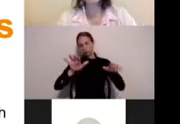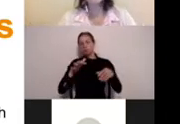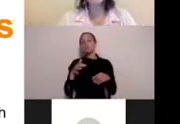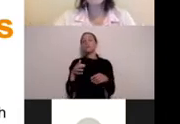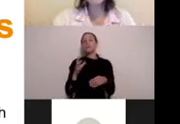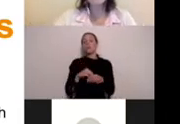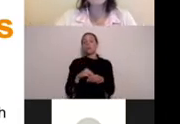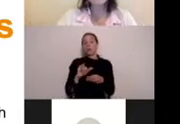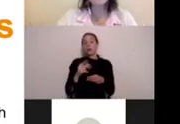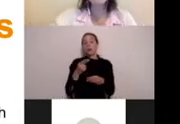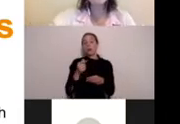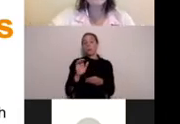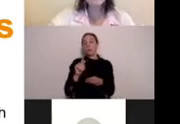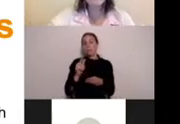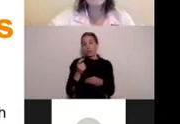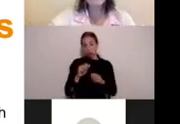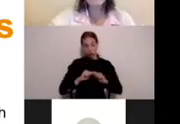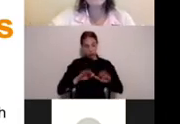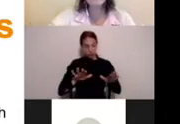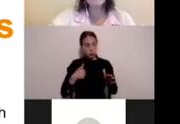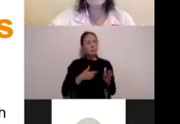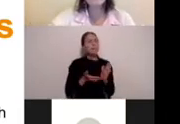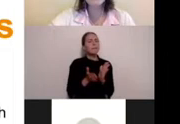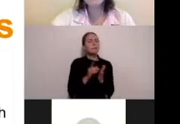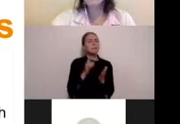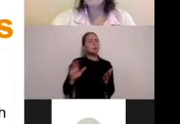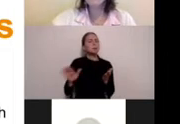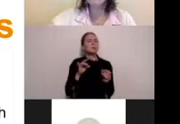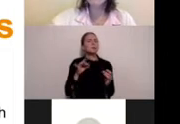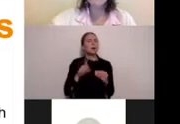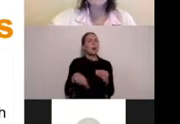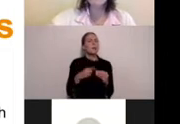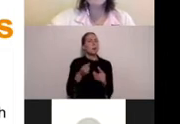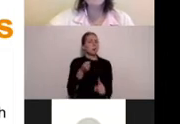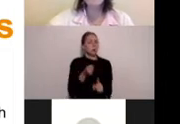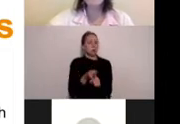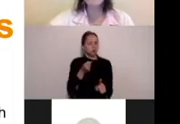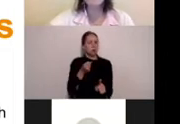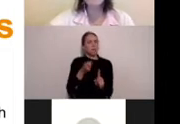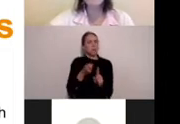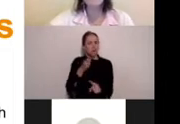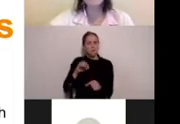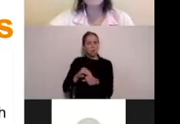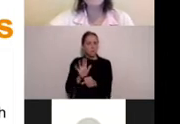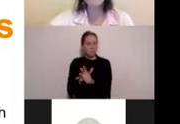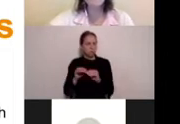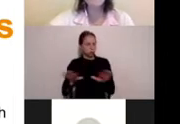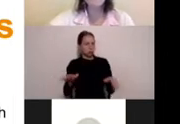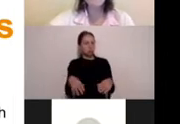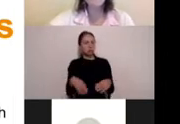provide us with feedback about the impact of COVID-19. On the right-hand side of the slide, we more recently introduced